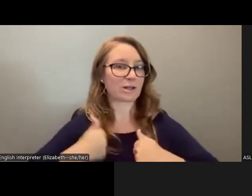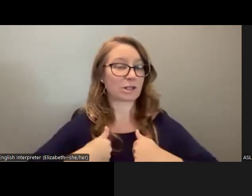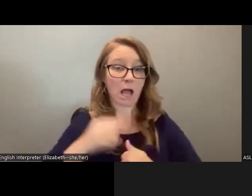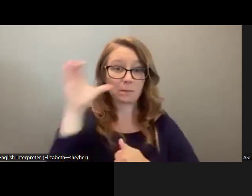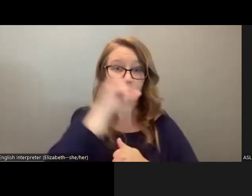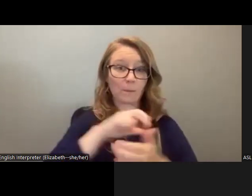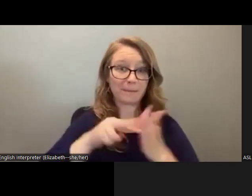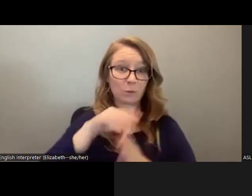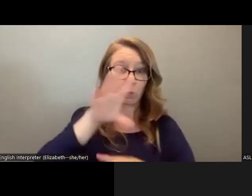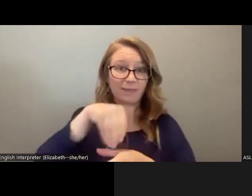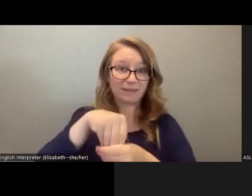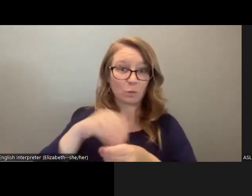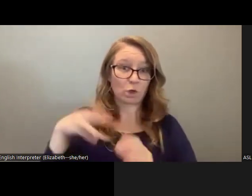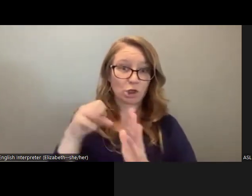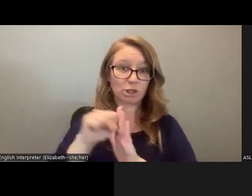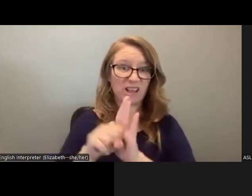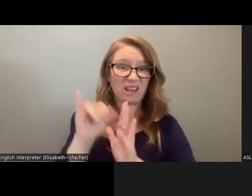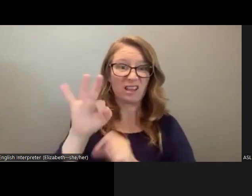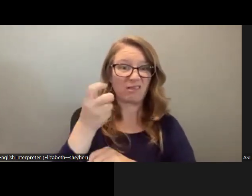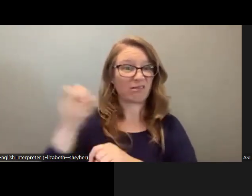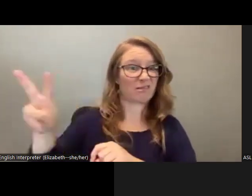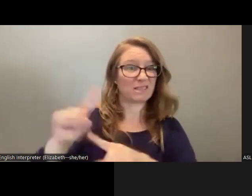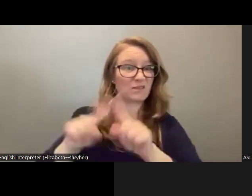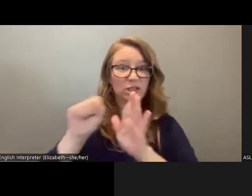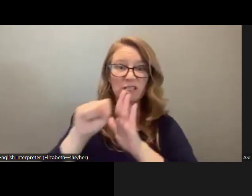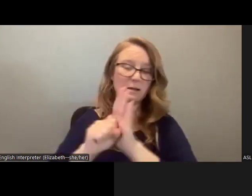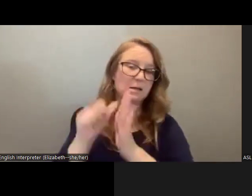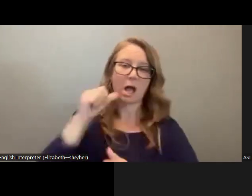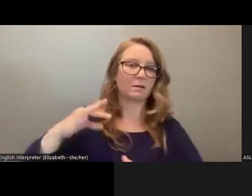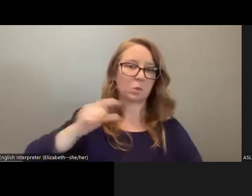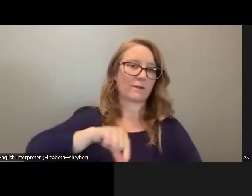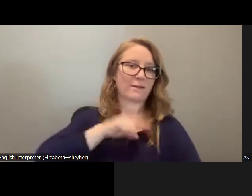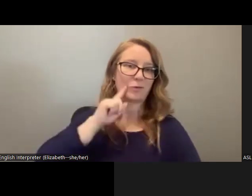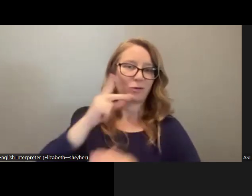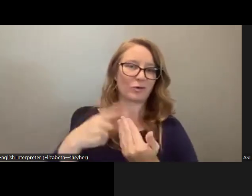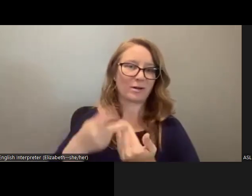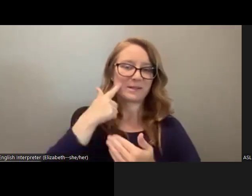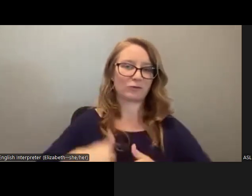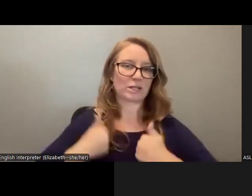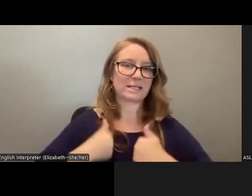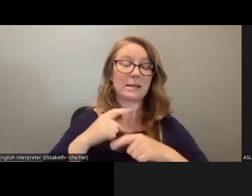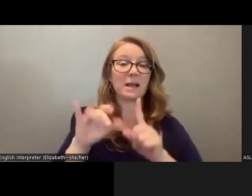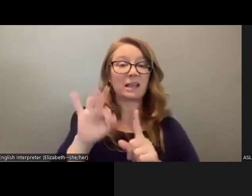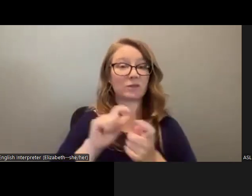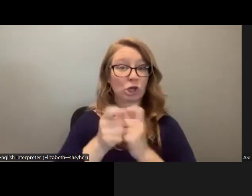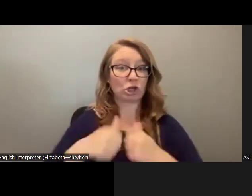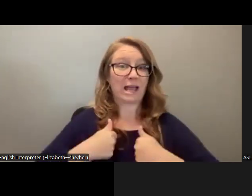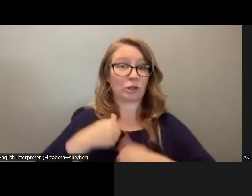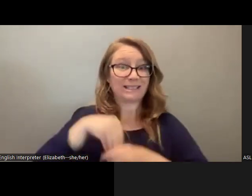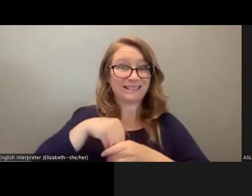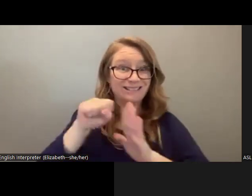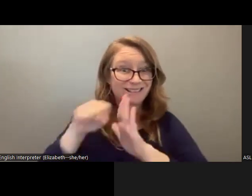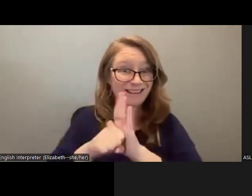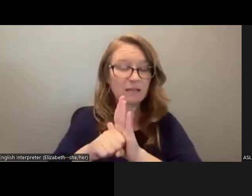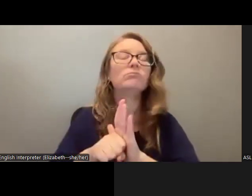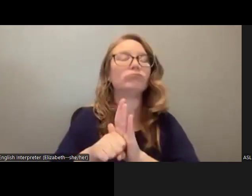right? Because obviously, if someone moves out of state, they're not going to be eligible for the program based on residency. But as far as just a change of address within the state, they would just want to kind of do